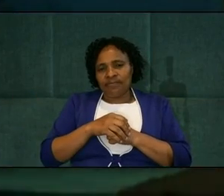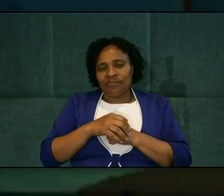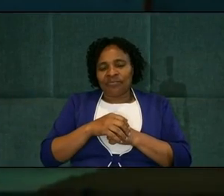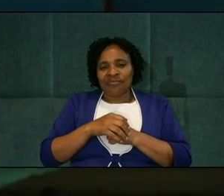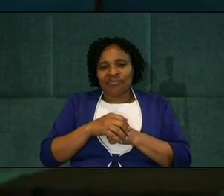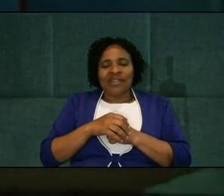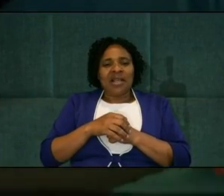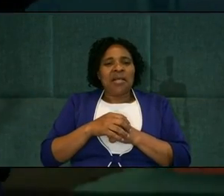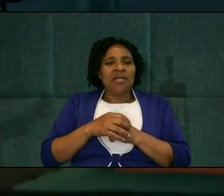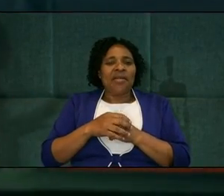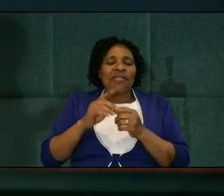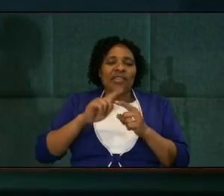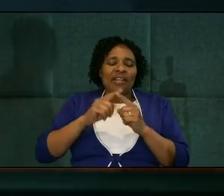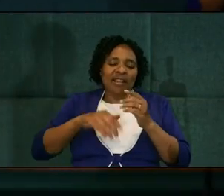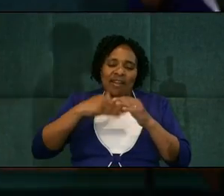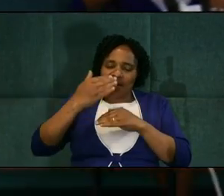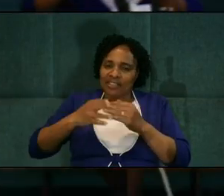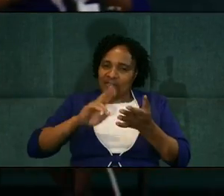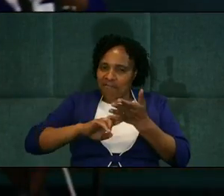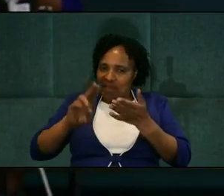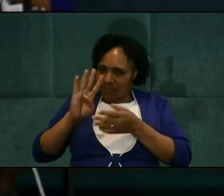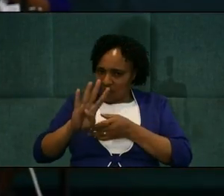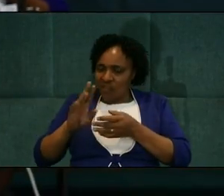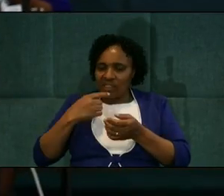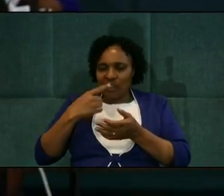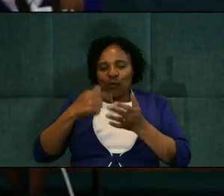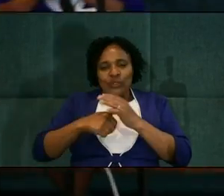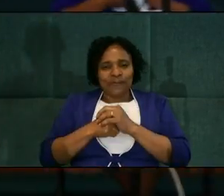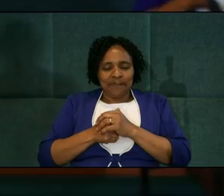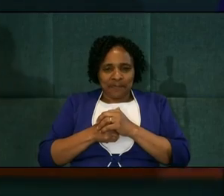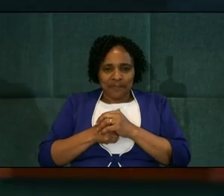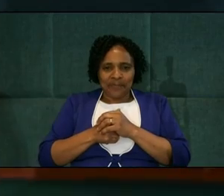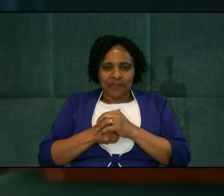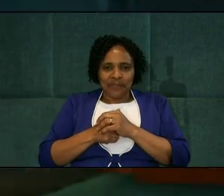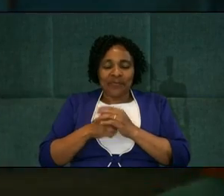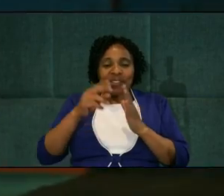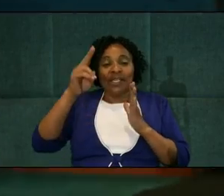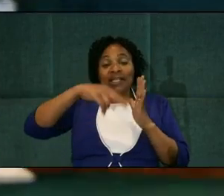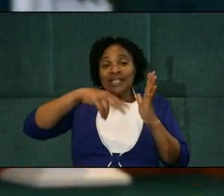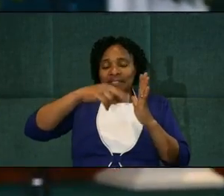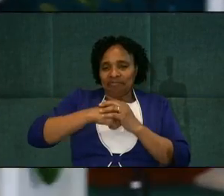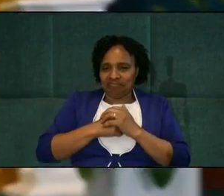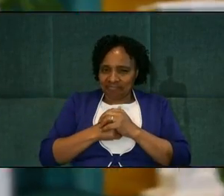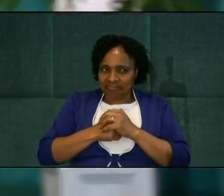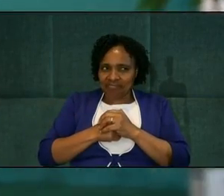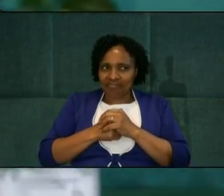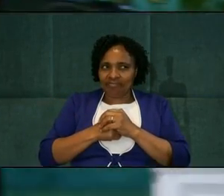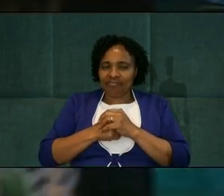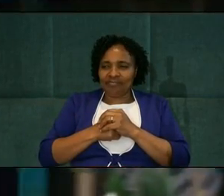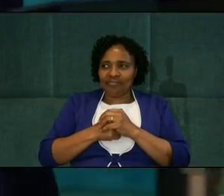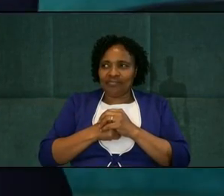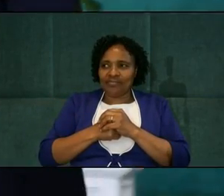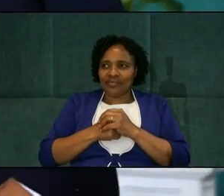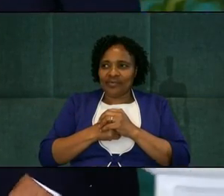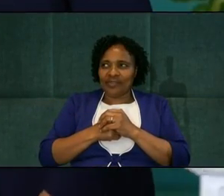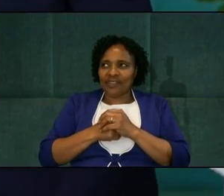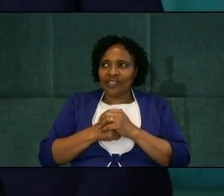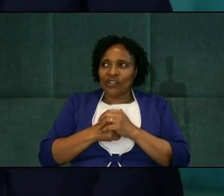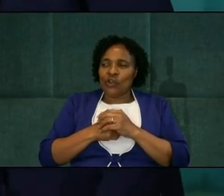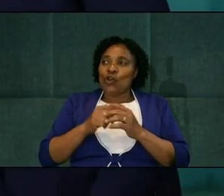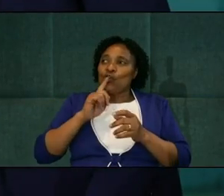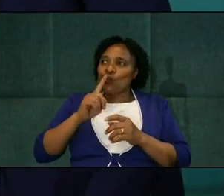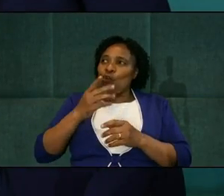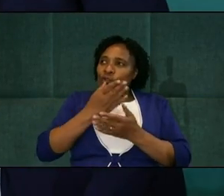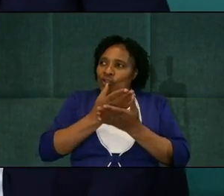And the next verse says, verse 4. Can we read it softly? 1, 2, 3, like kindergarten children. 1, 2, 3.